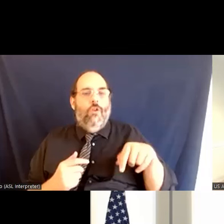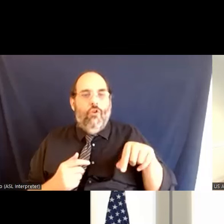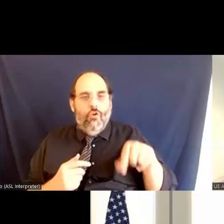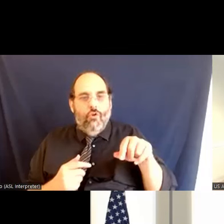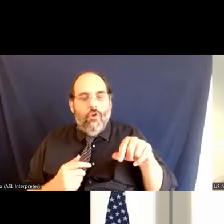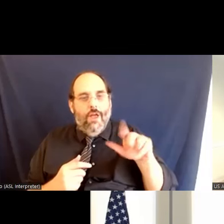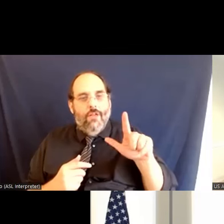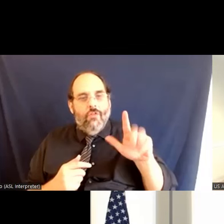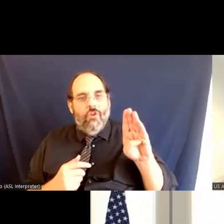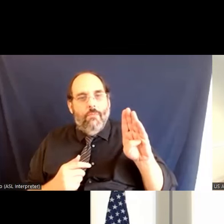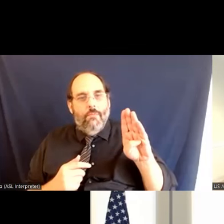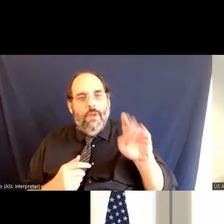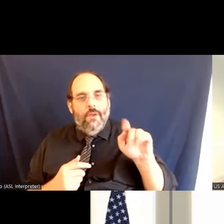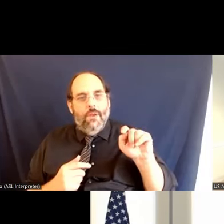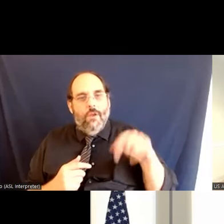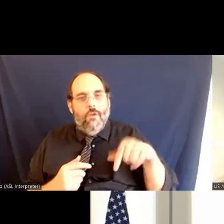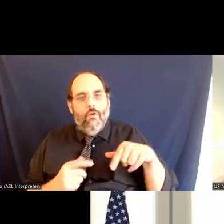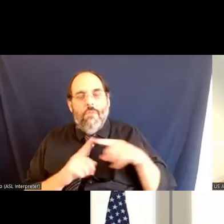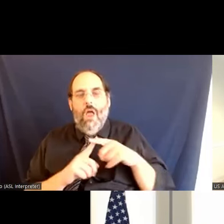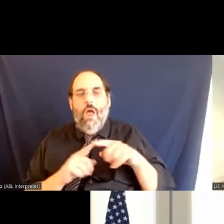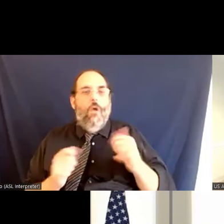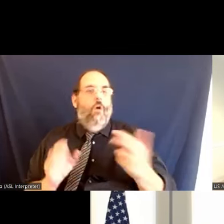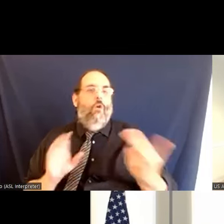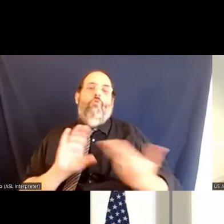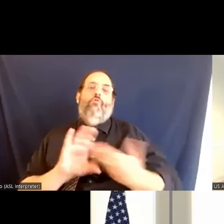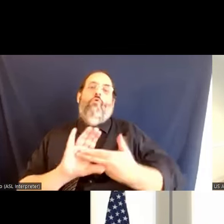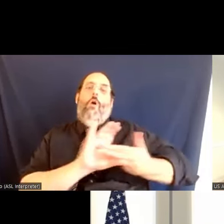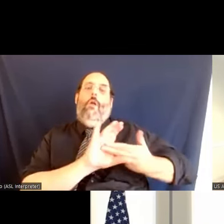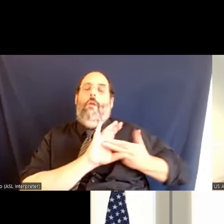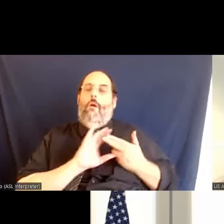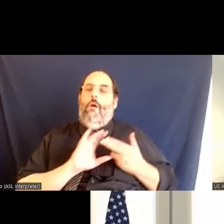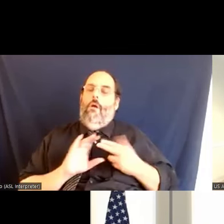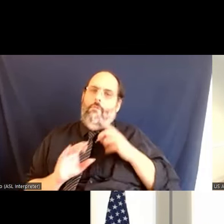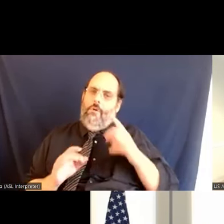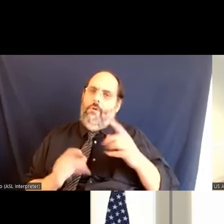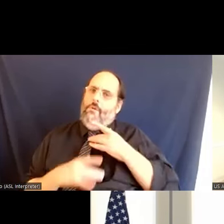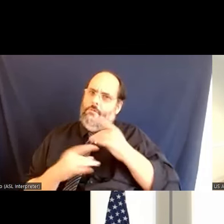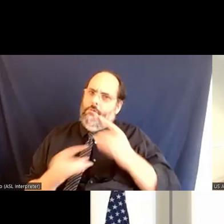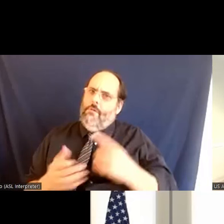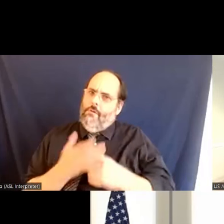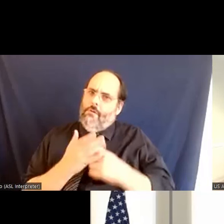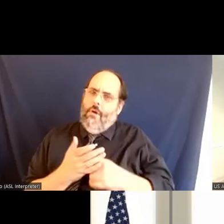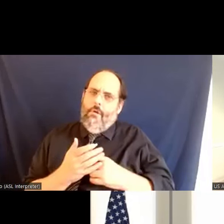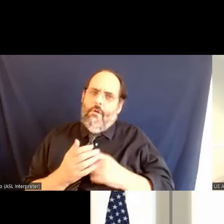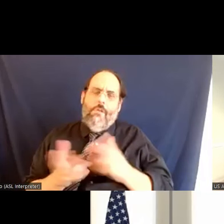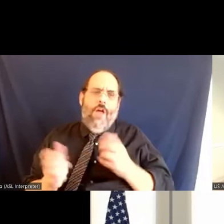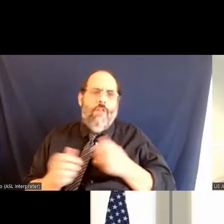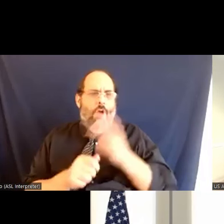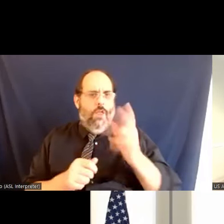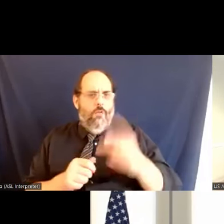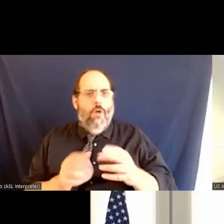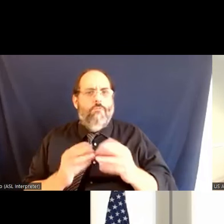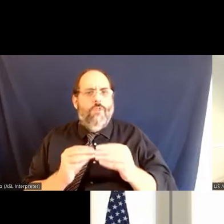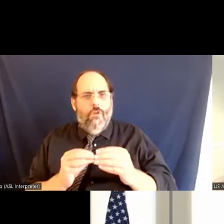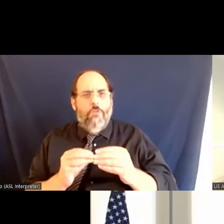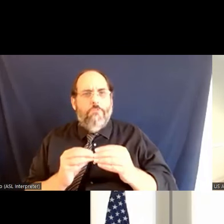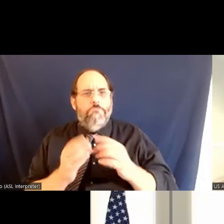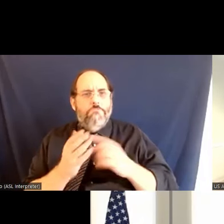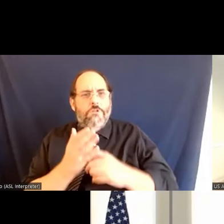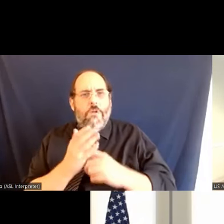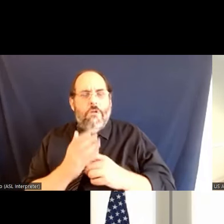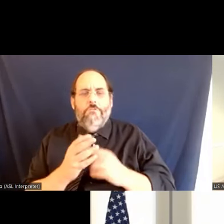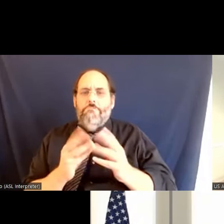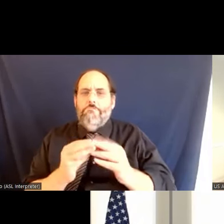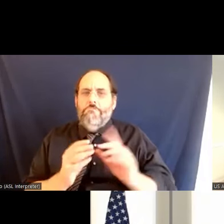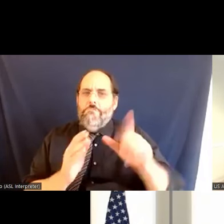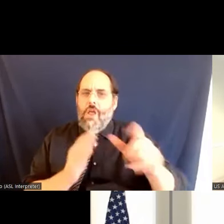groups. It was a really engaging discussion that led to a number of follow-up discussions and invitations to